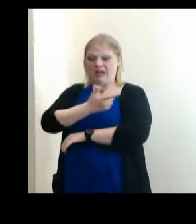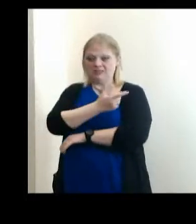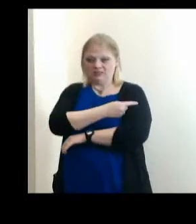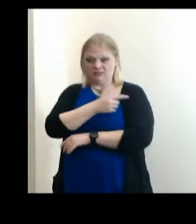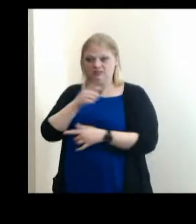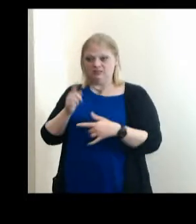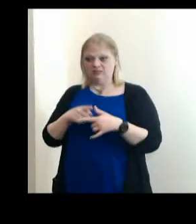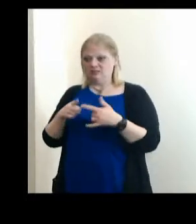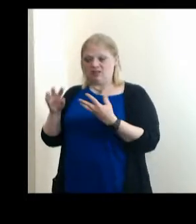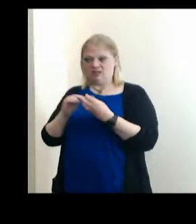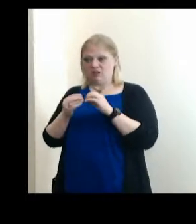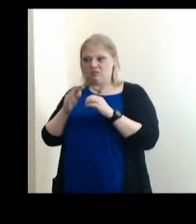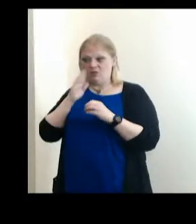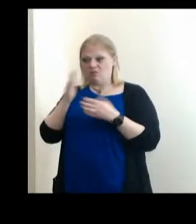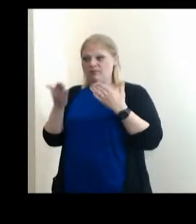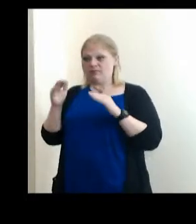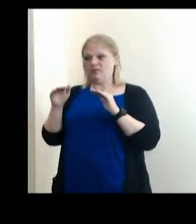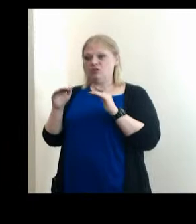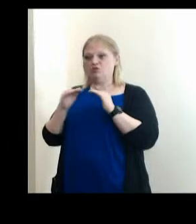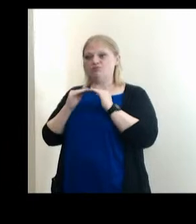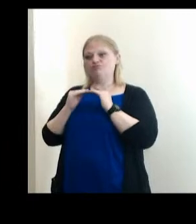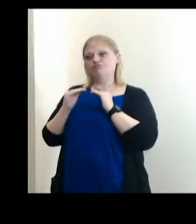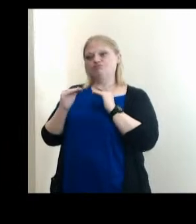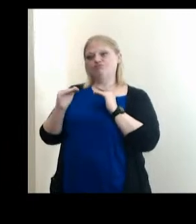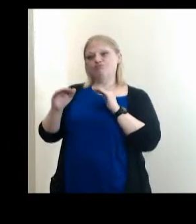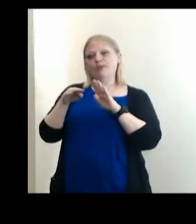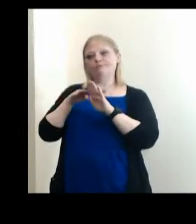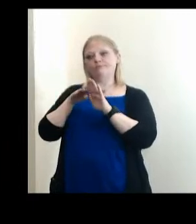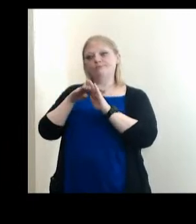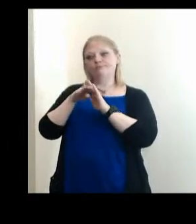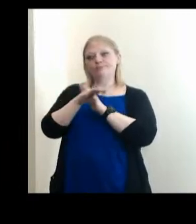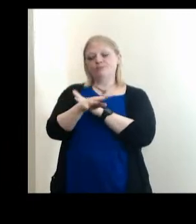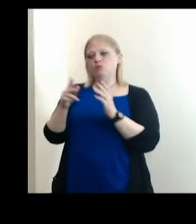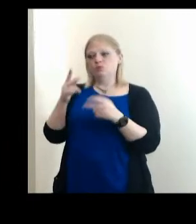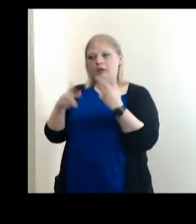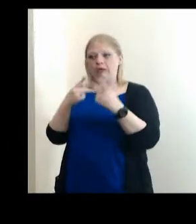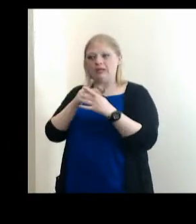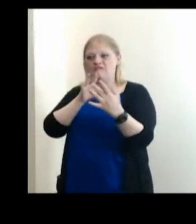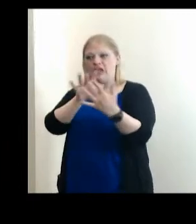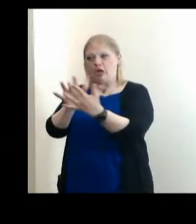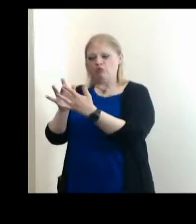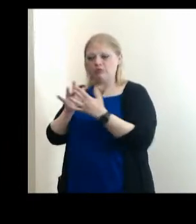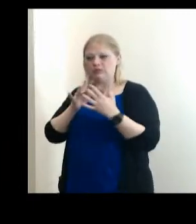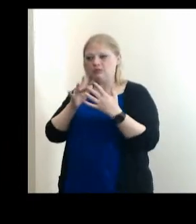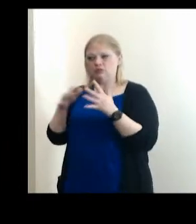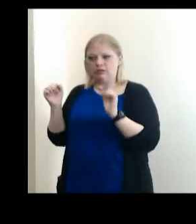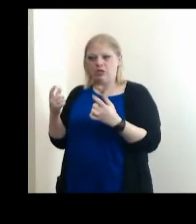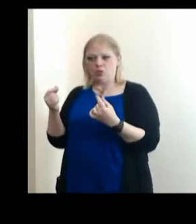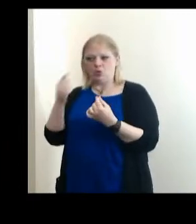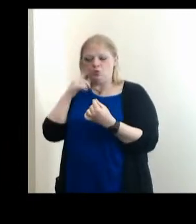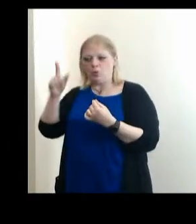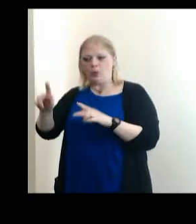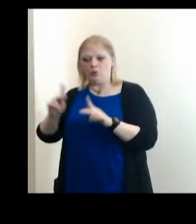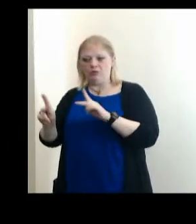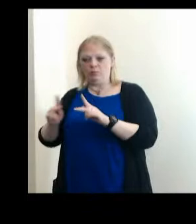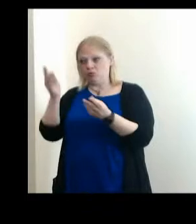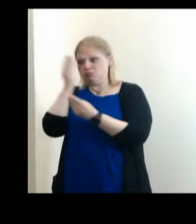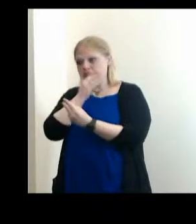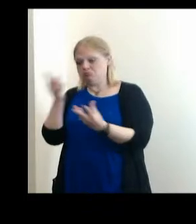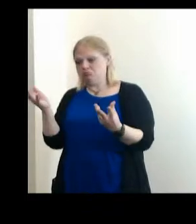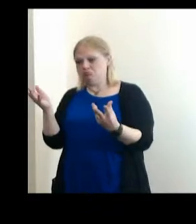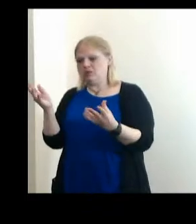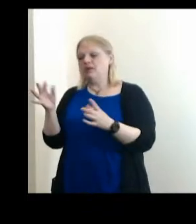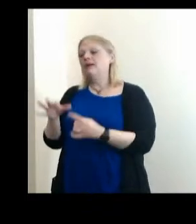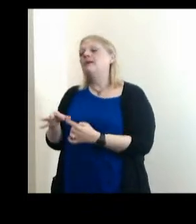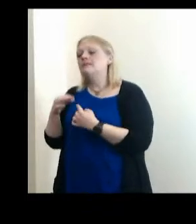point these numbers are probably going to plateau. So what kind of outreach can you do to those populations to get the word out, and